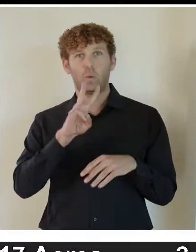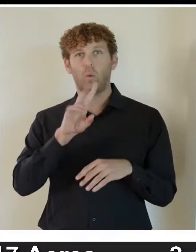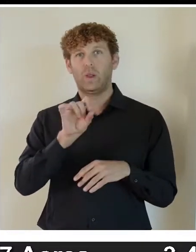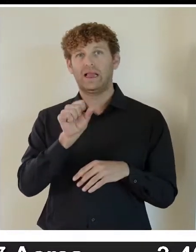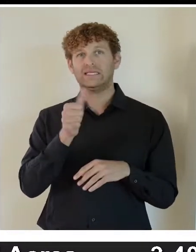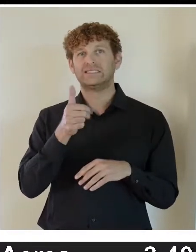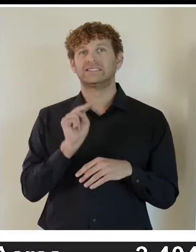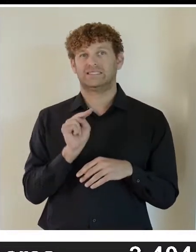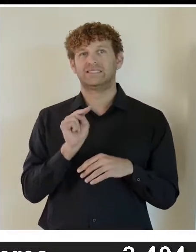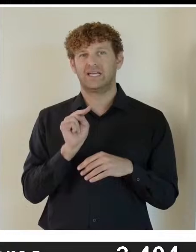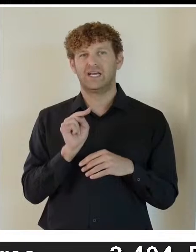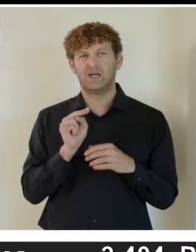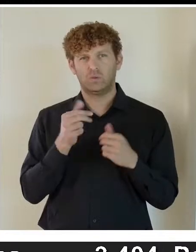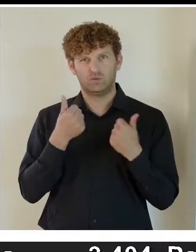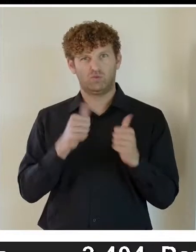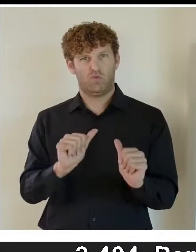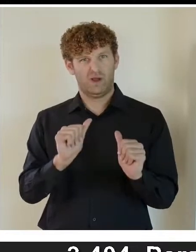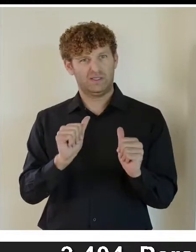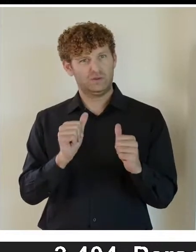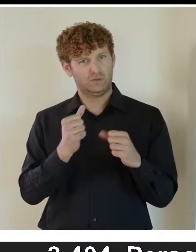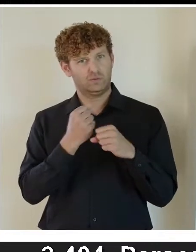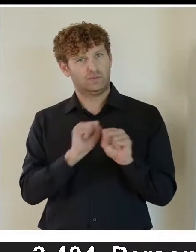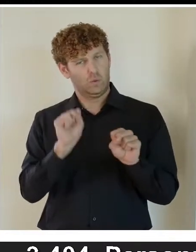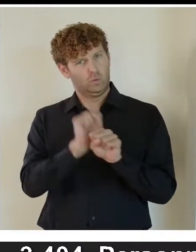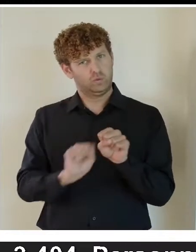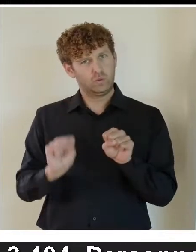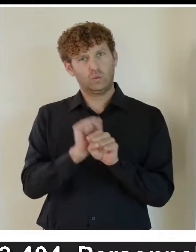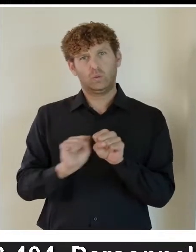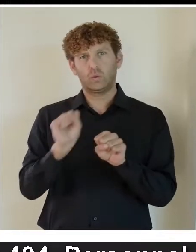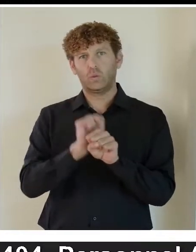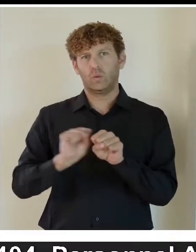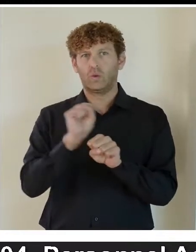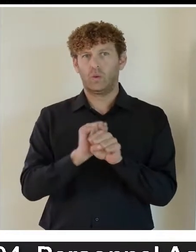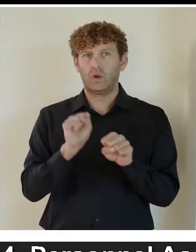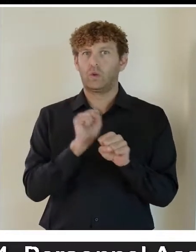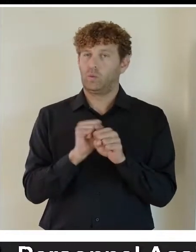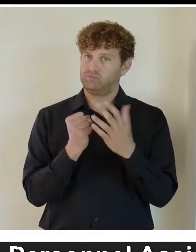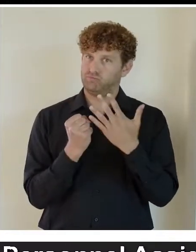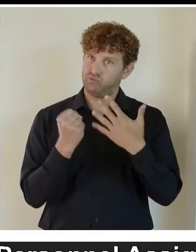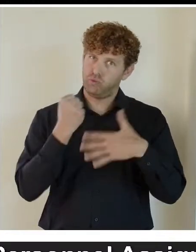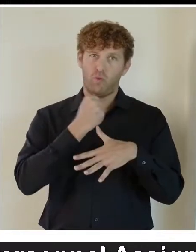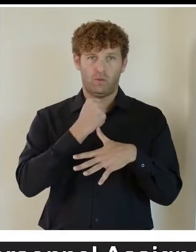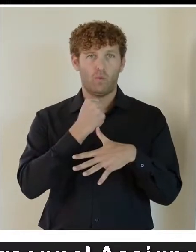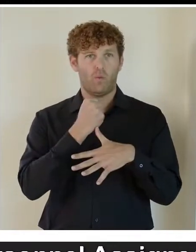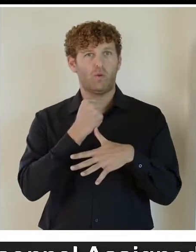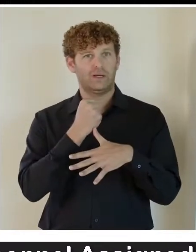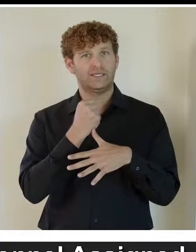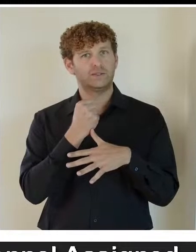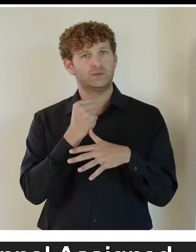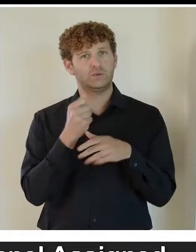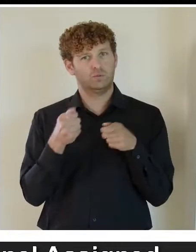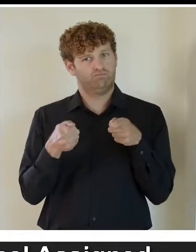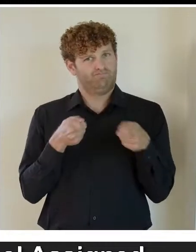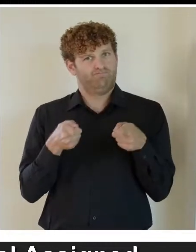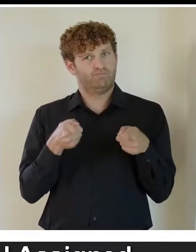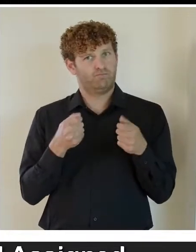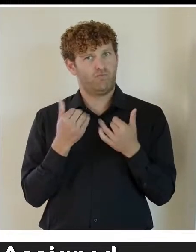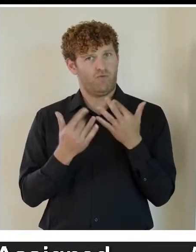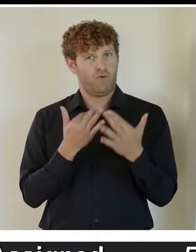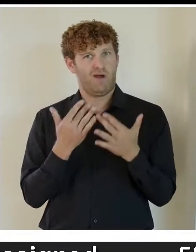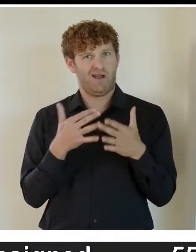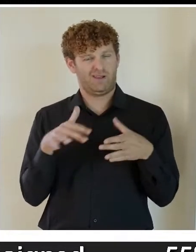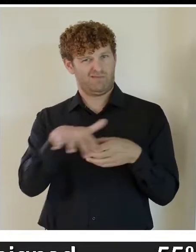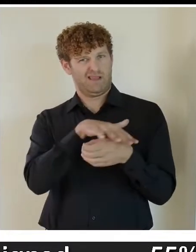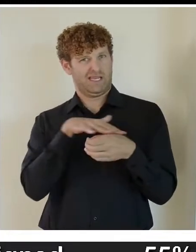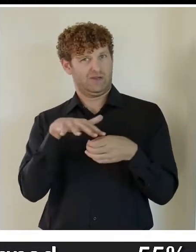are working on it. That is one of our big priorities, to get that fire contained and put around. The black line